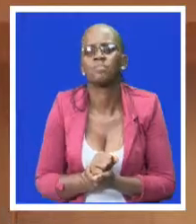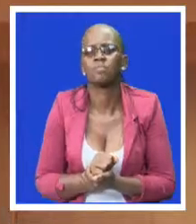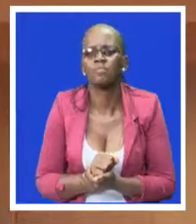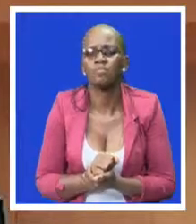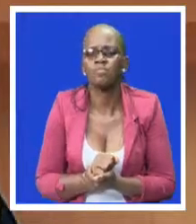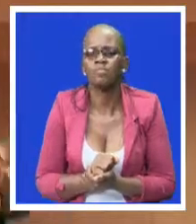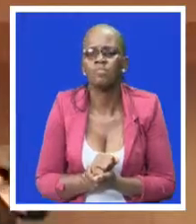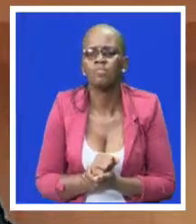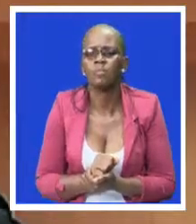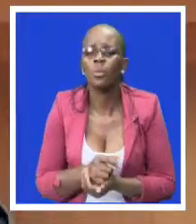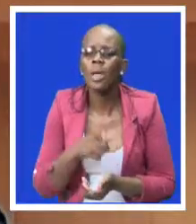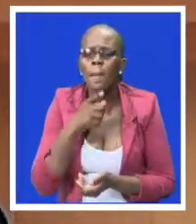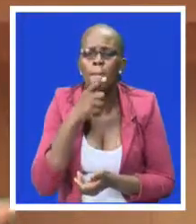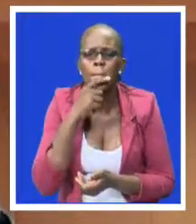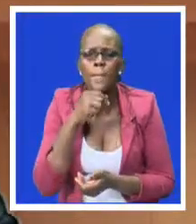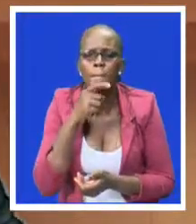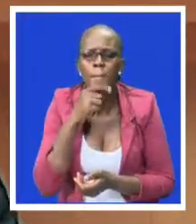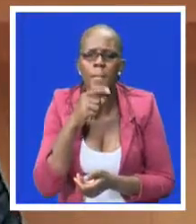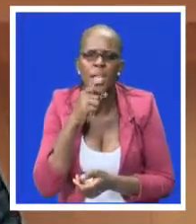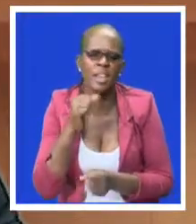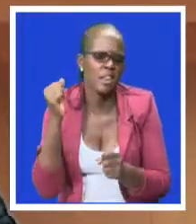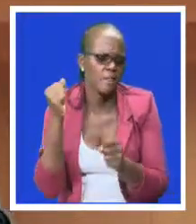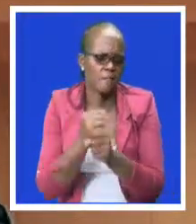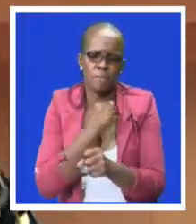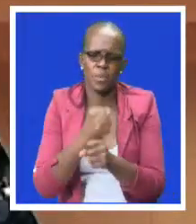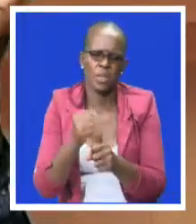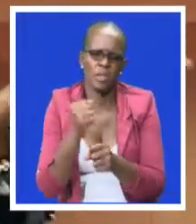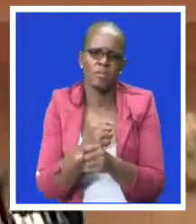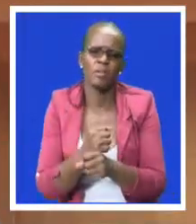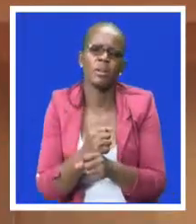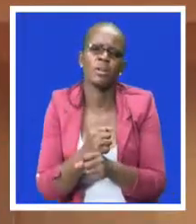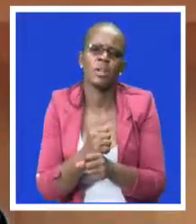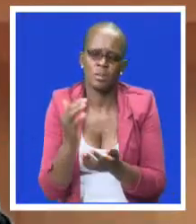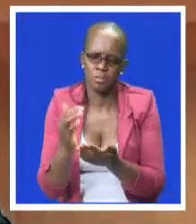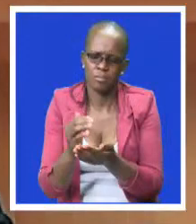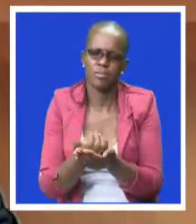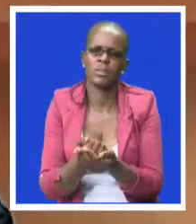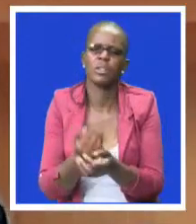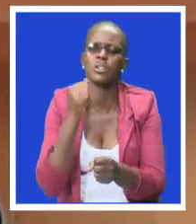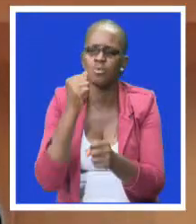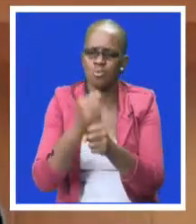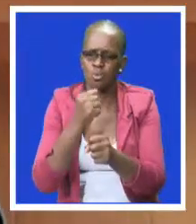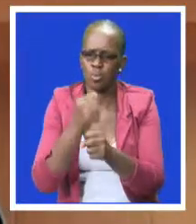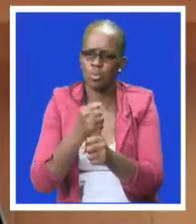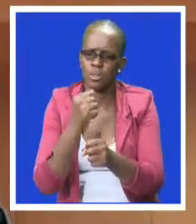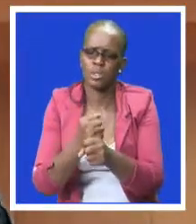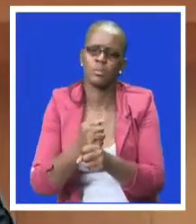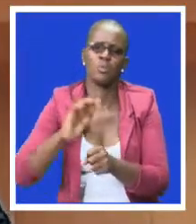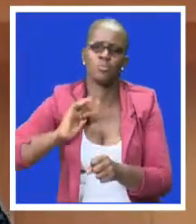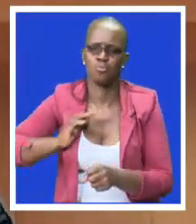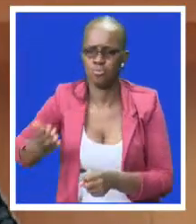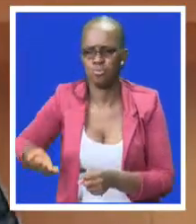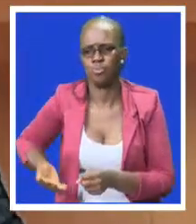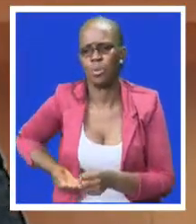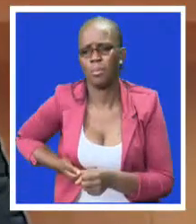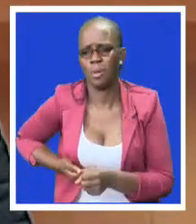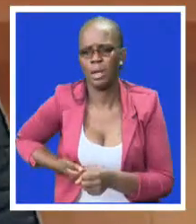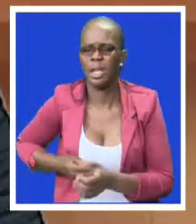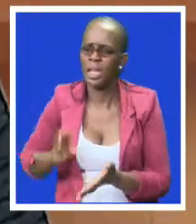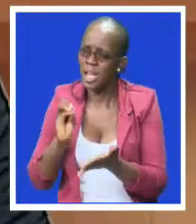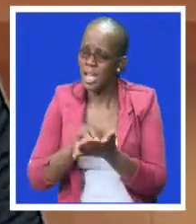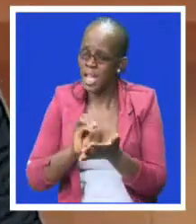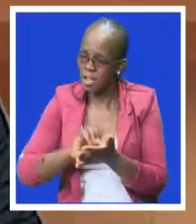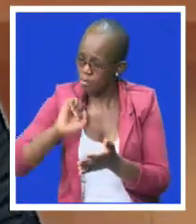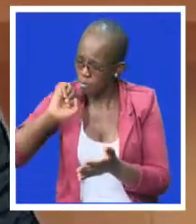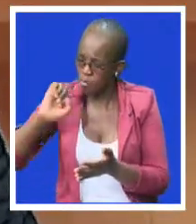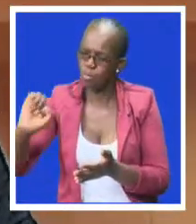not do what the women were doing, so they have their own work that they are